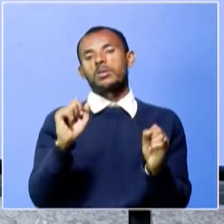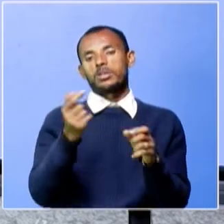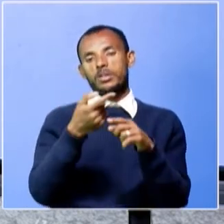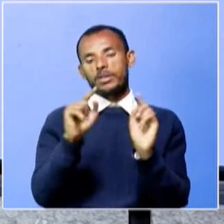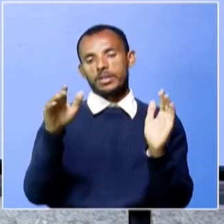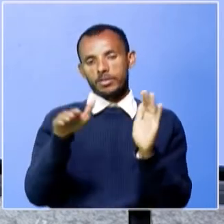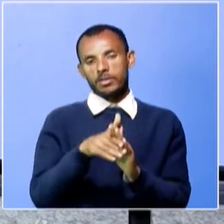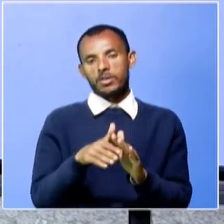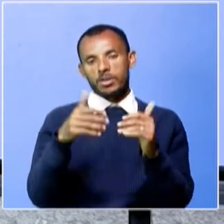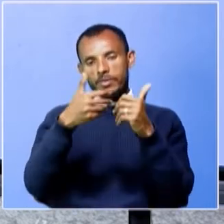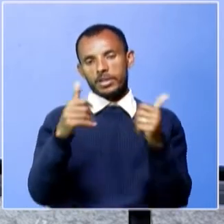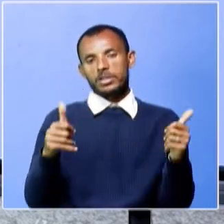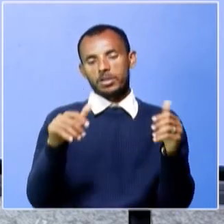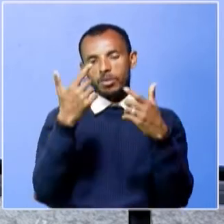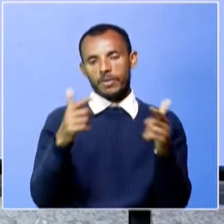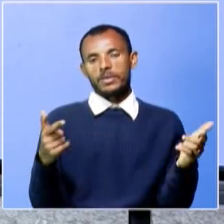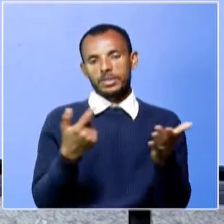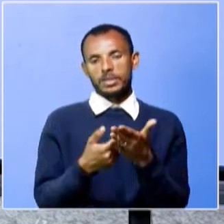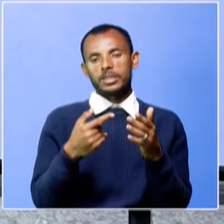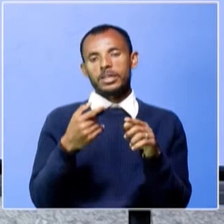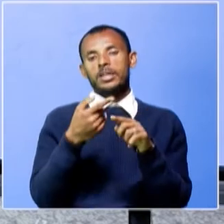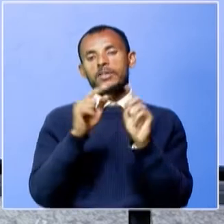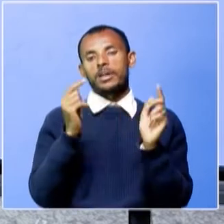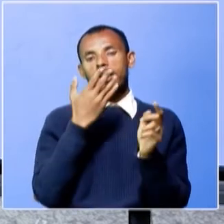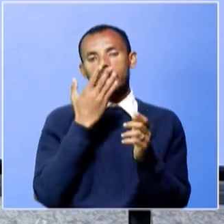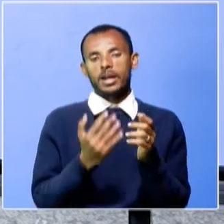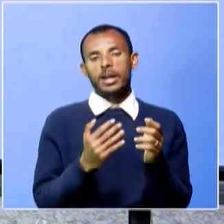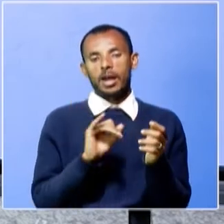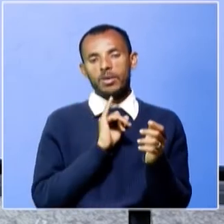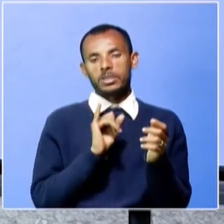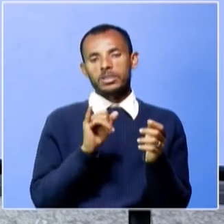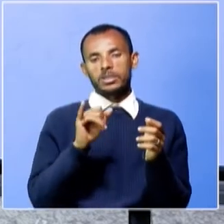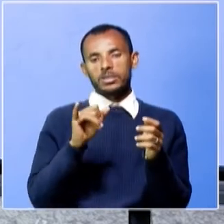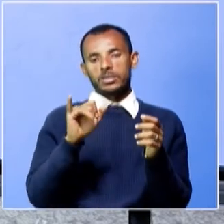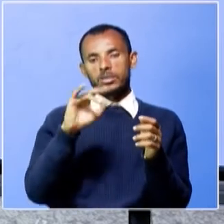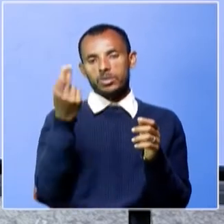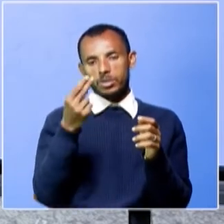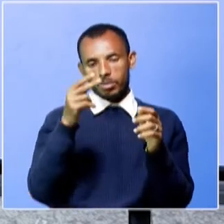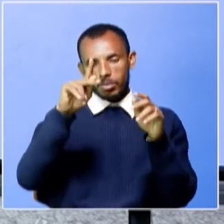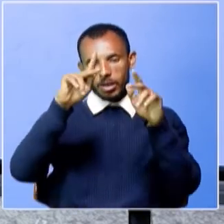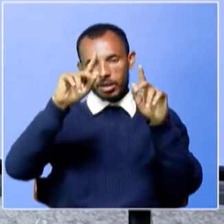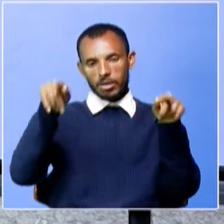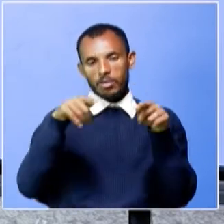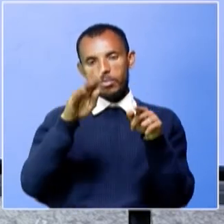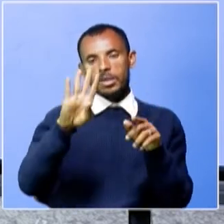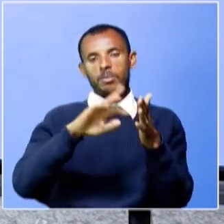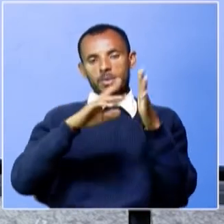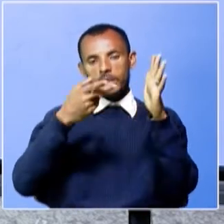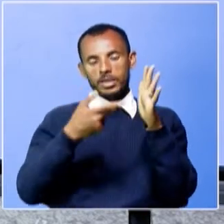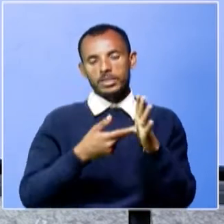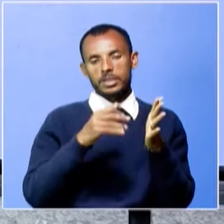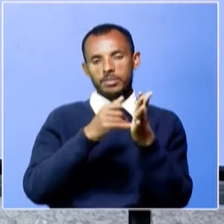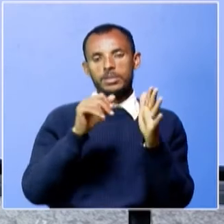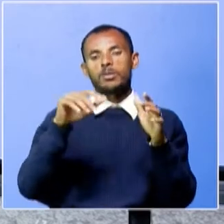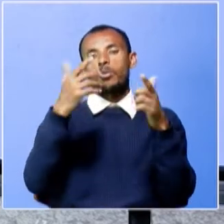to differentiate the probability of these different colors, I use P of B to shortly mean that